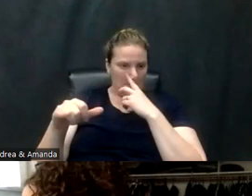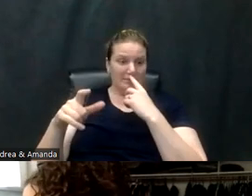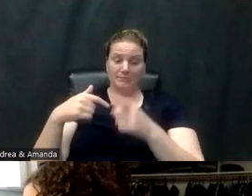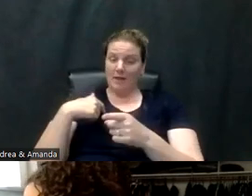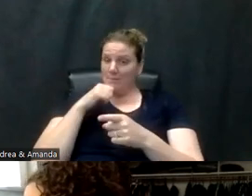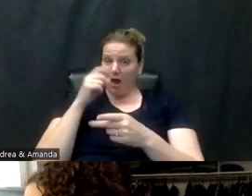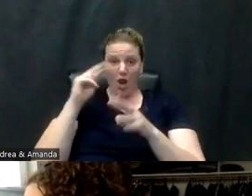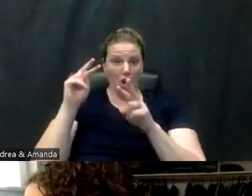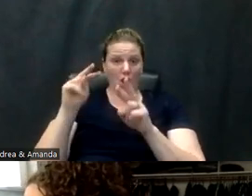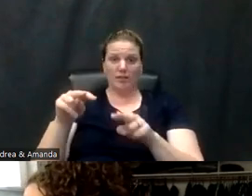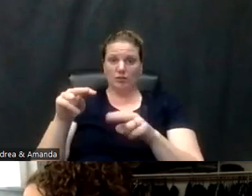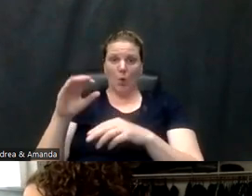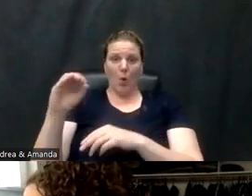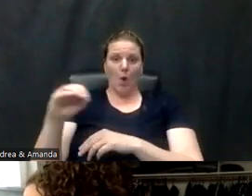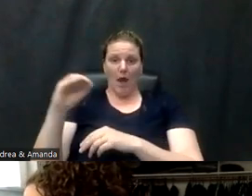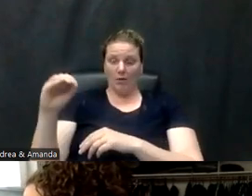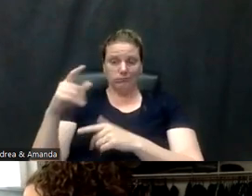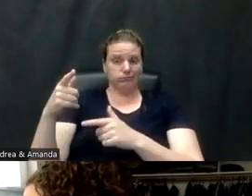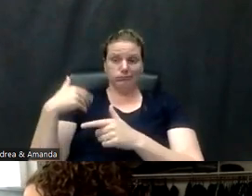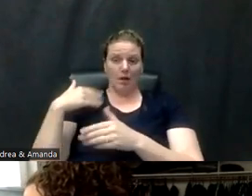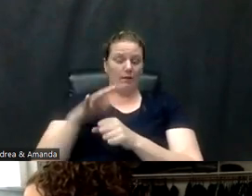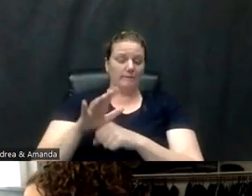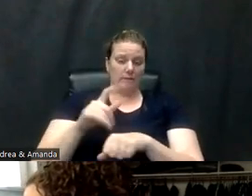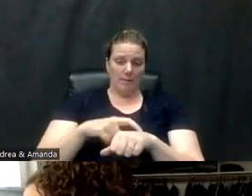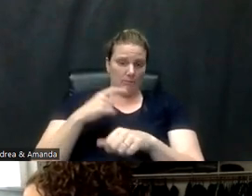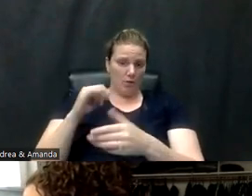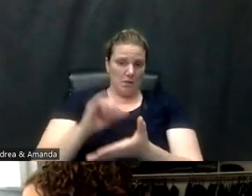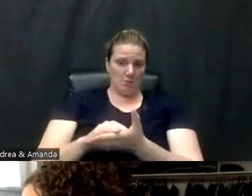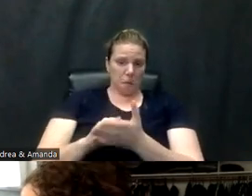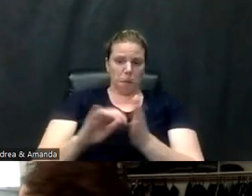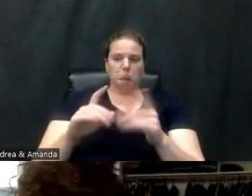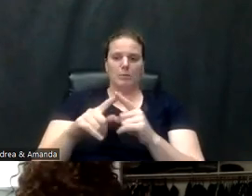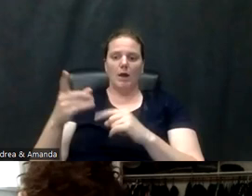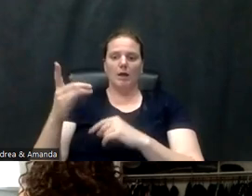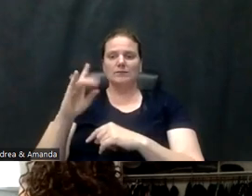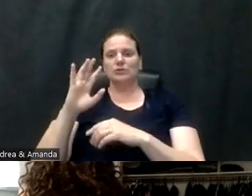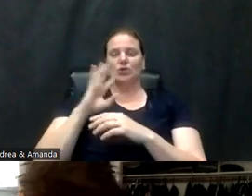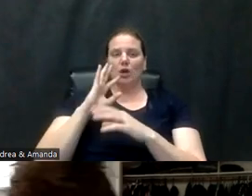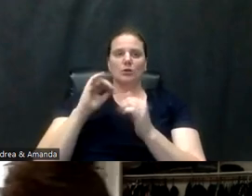not look into Ohio. I didn't get time to do that. But I did talk to,